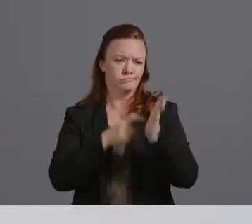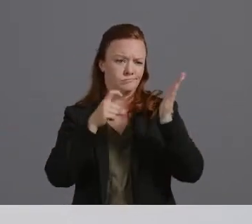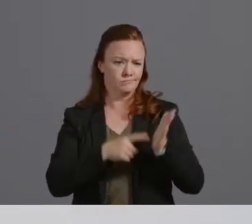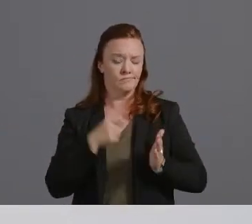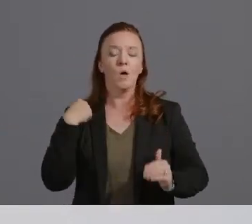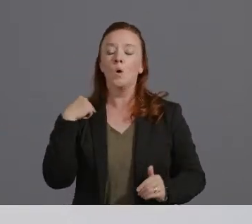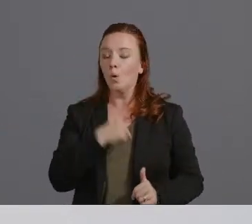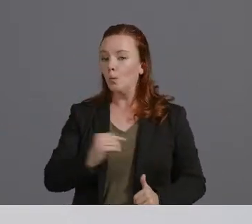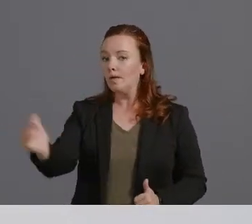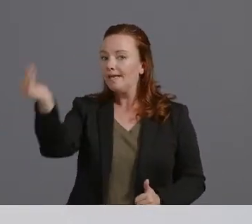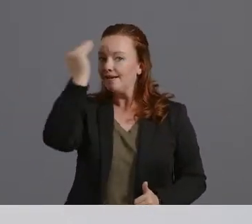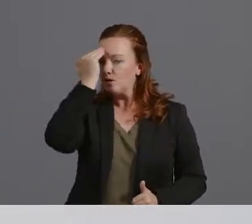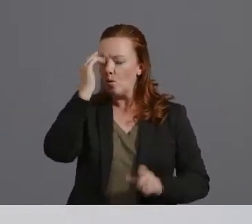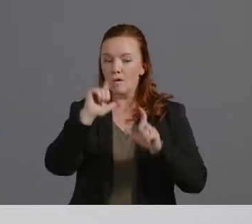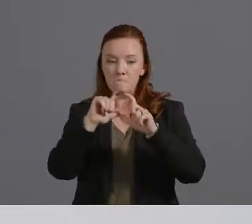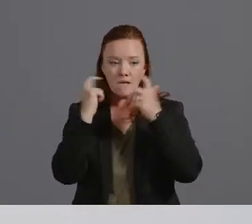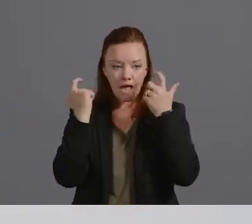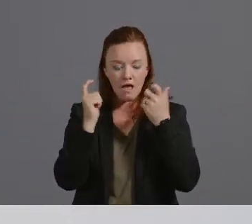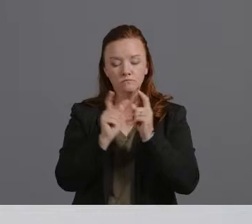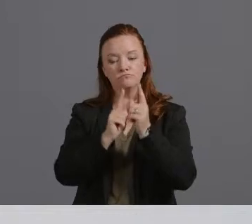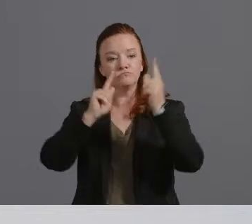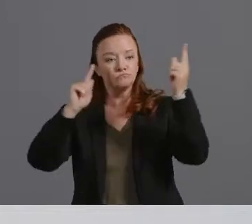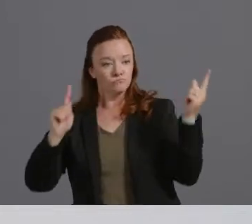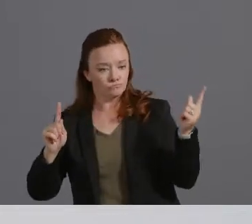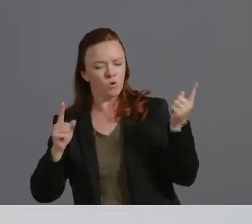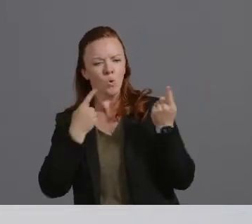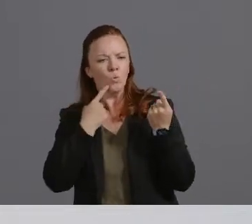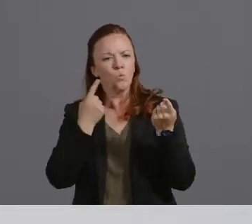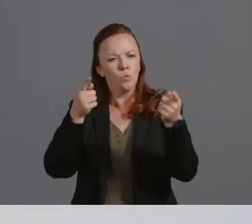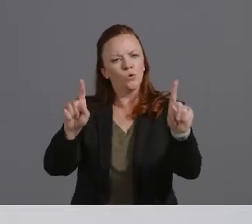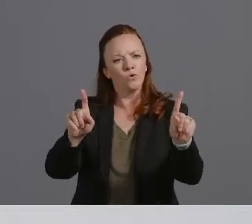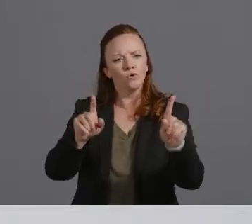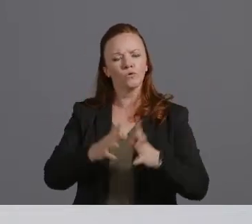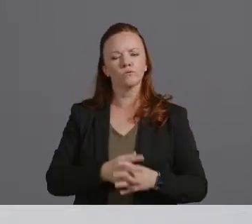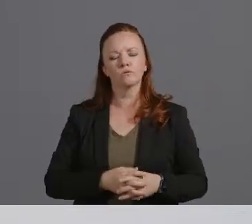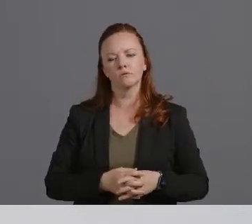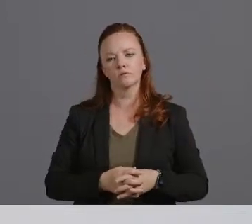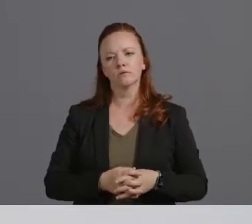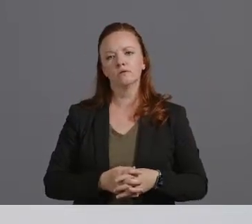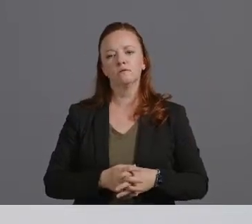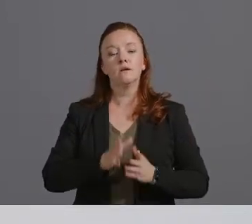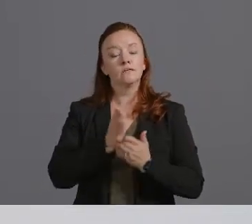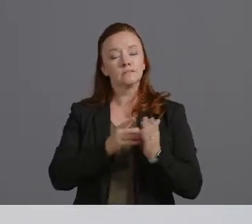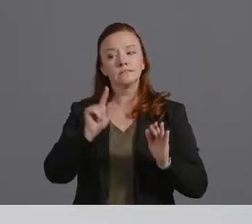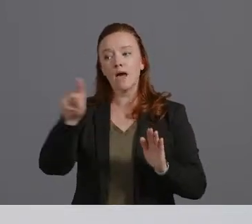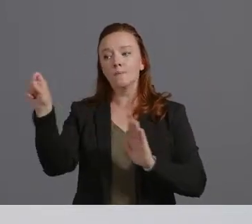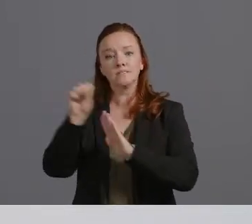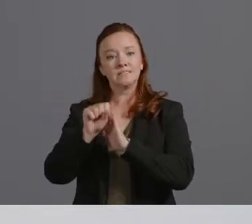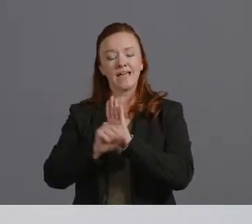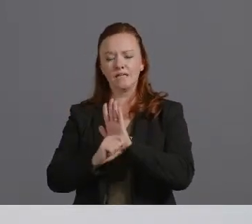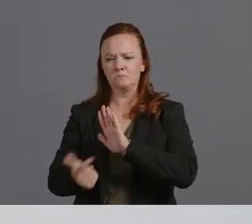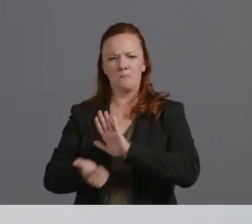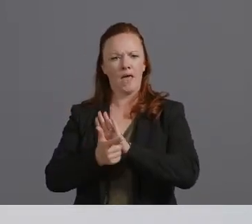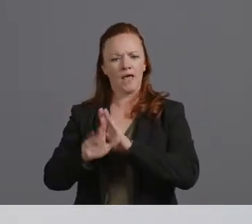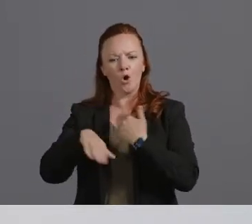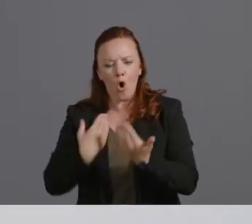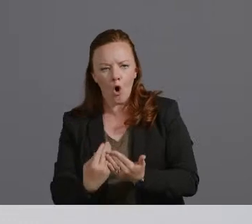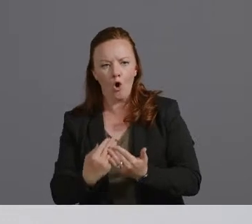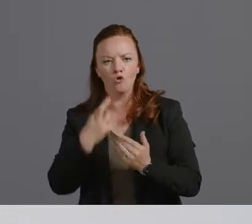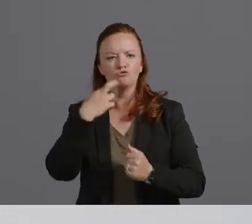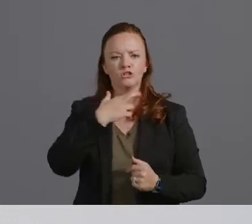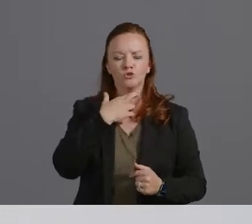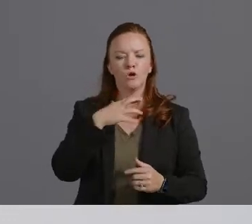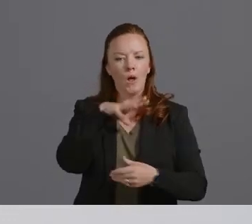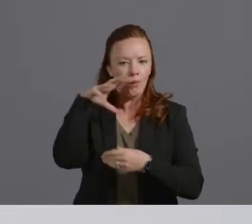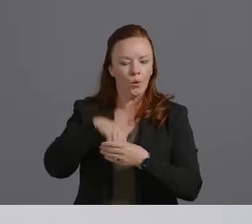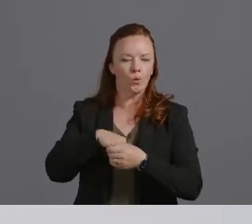and those strategies work. But even those that had put a ban on even outdoor dining, they still